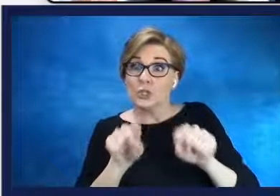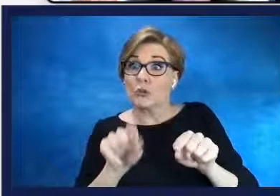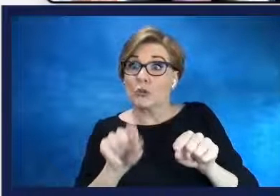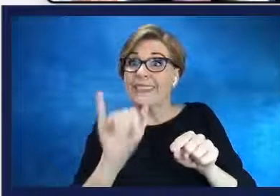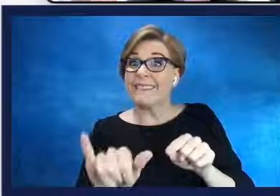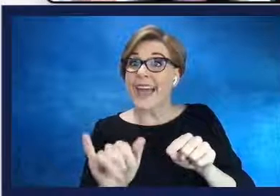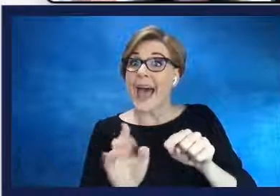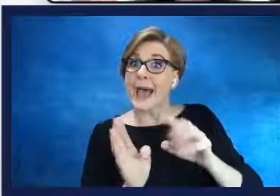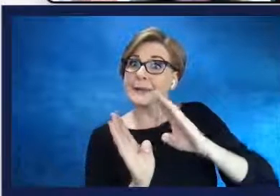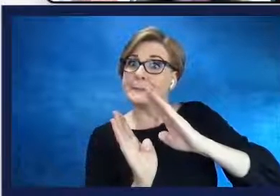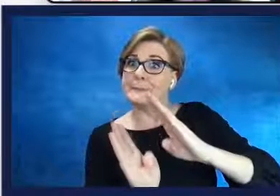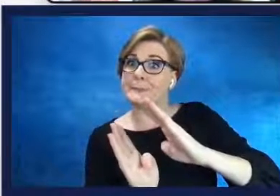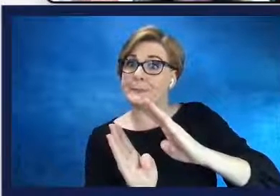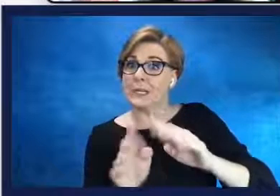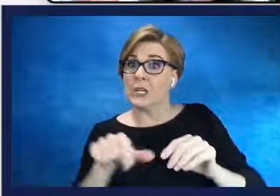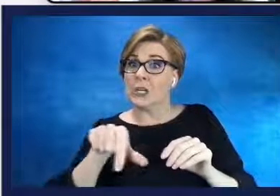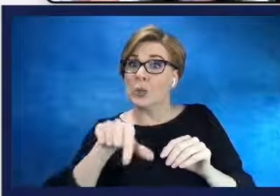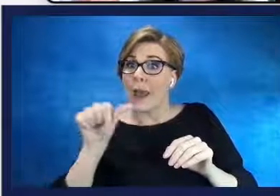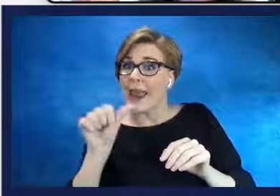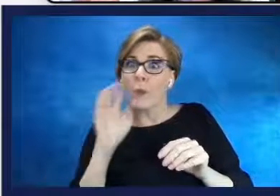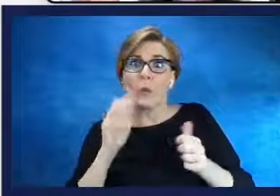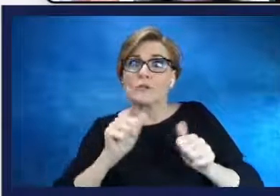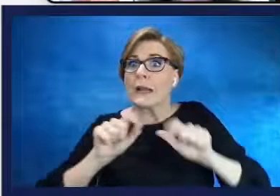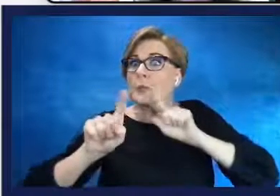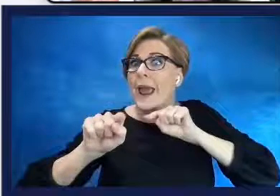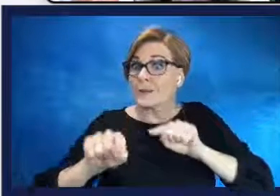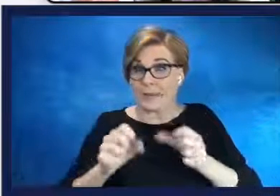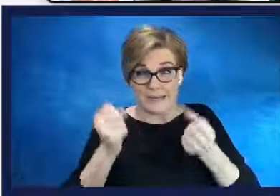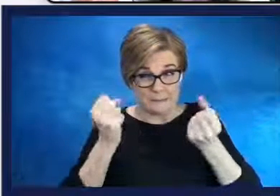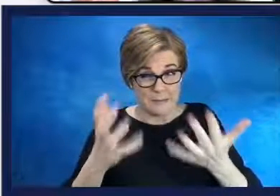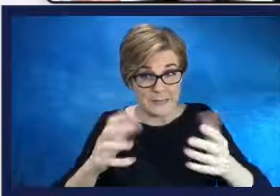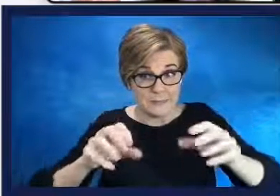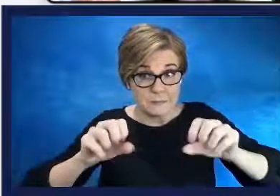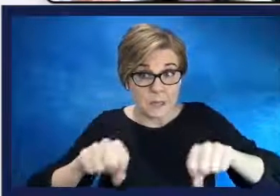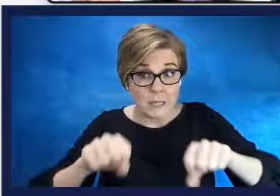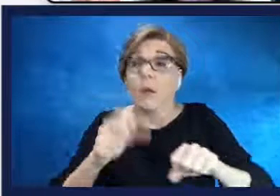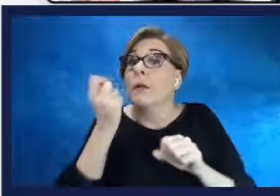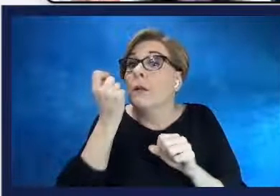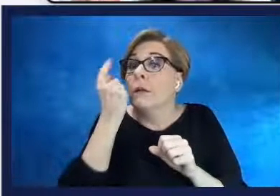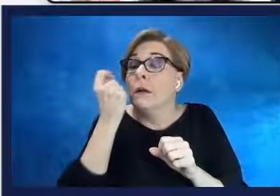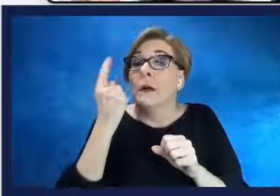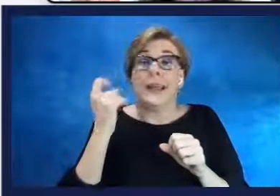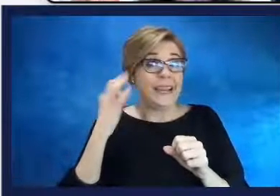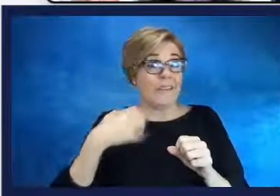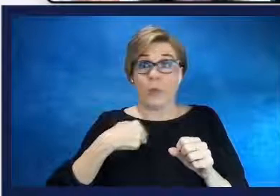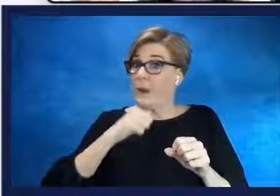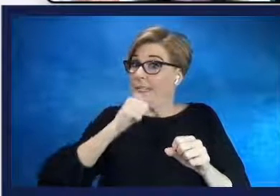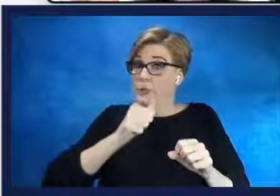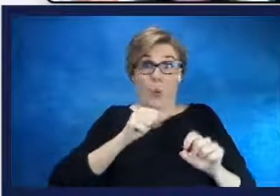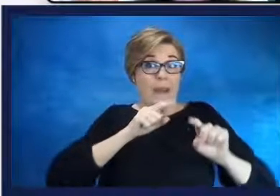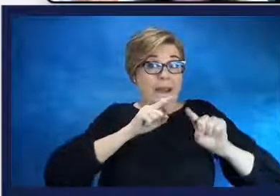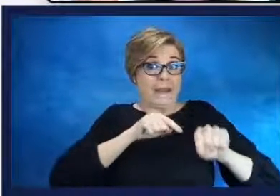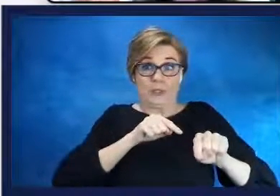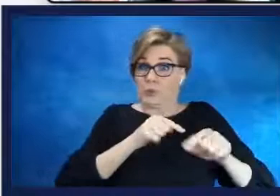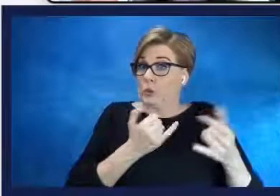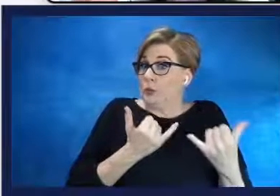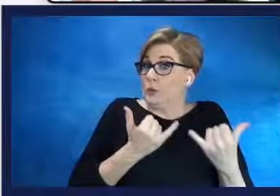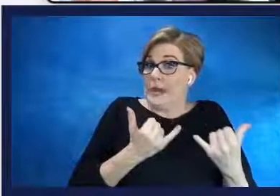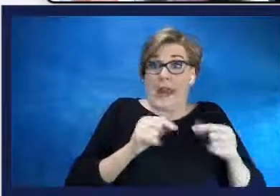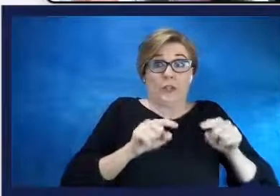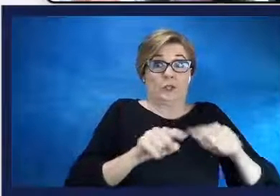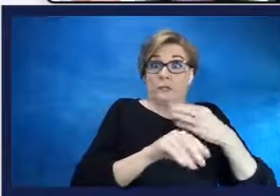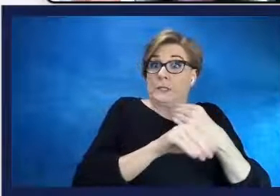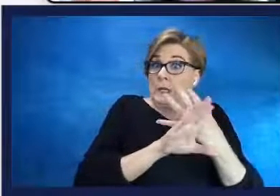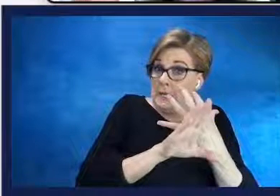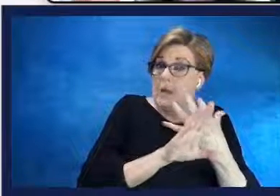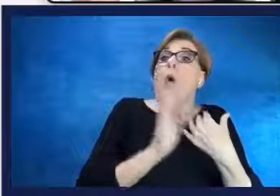together this morning. But all of your questions will be answered for viewing once we upload this video on our site. And you can find